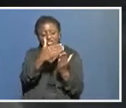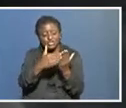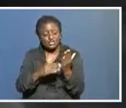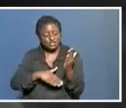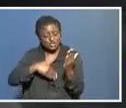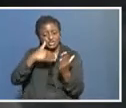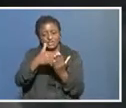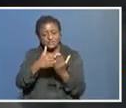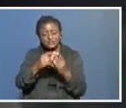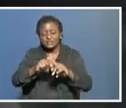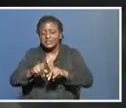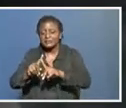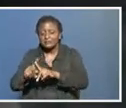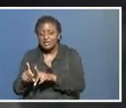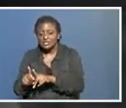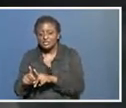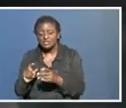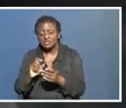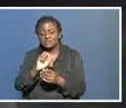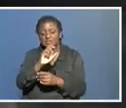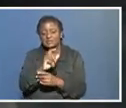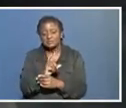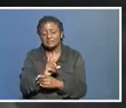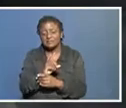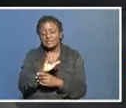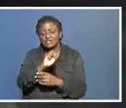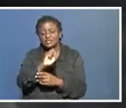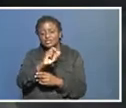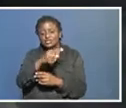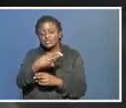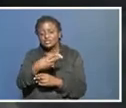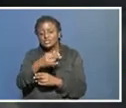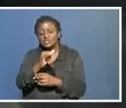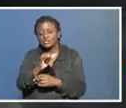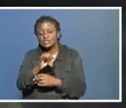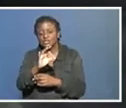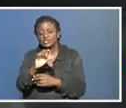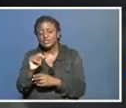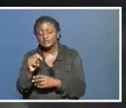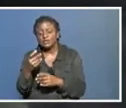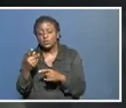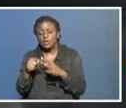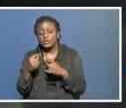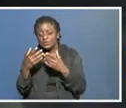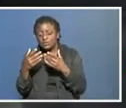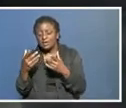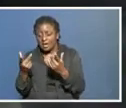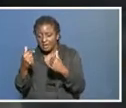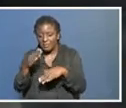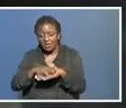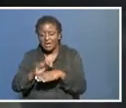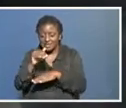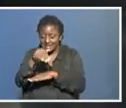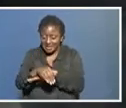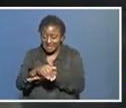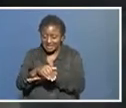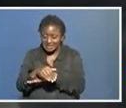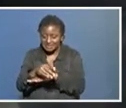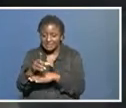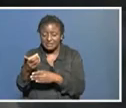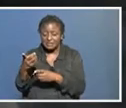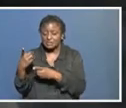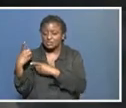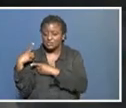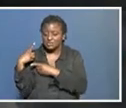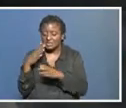don't understand, you know, when you come up... when you come out on night duty and leave your family, that is a commitment. And